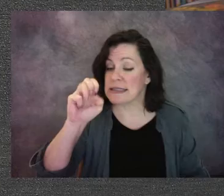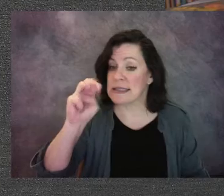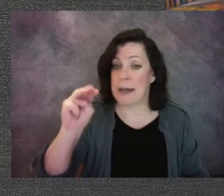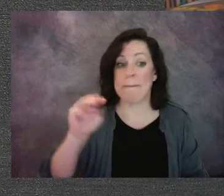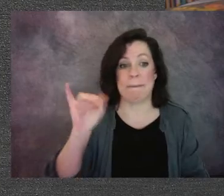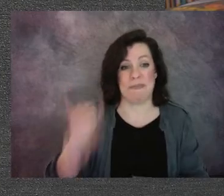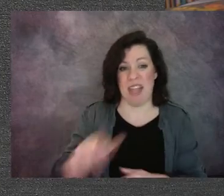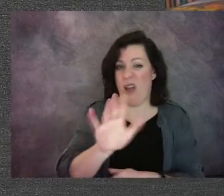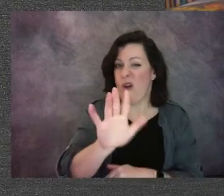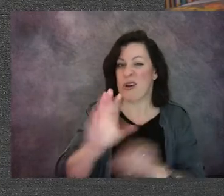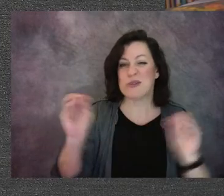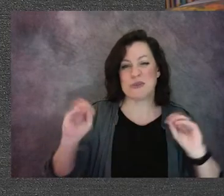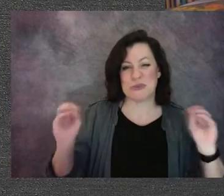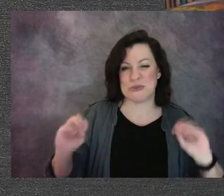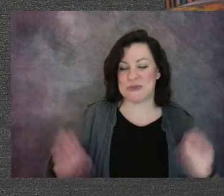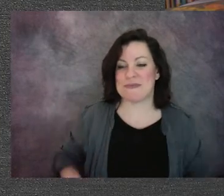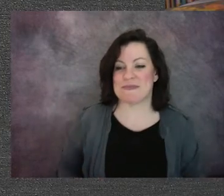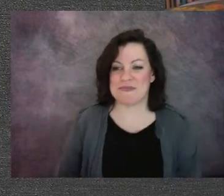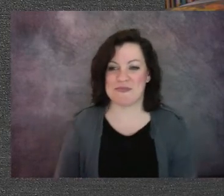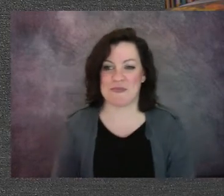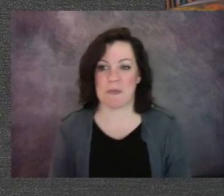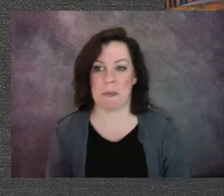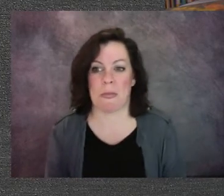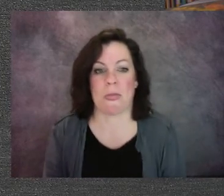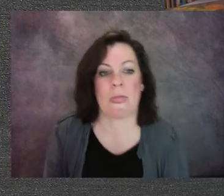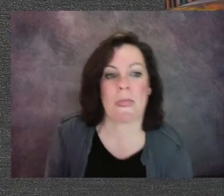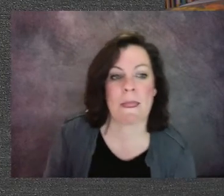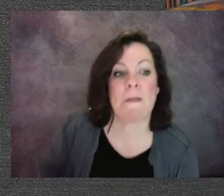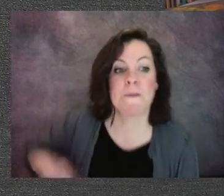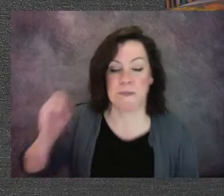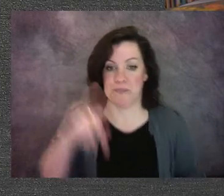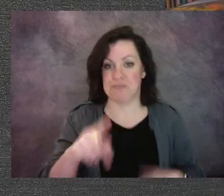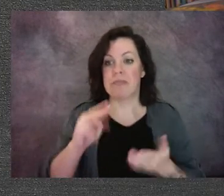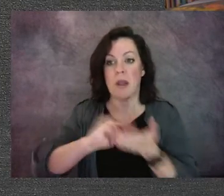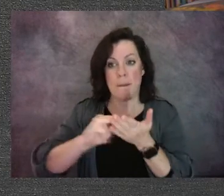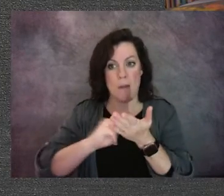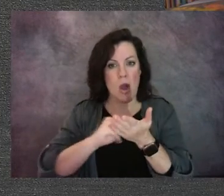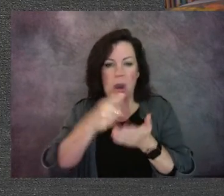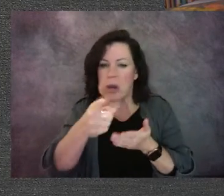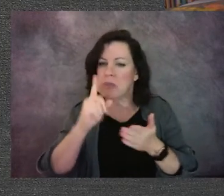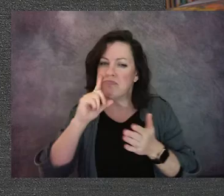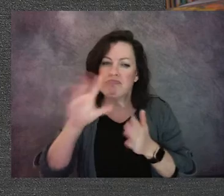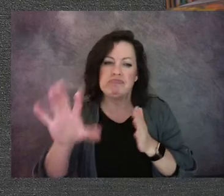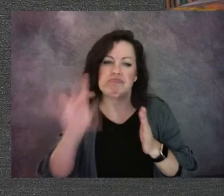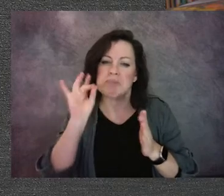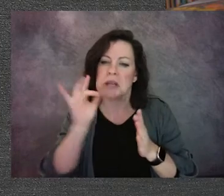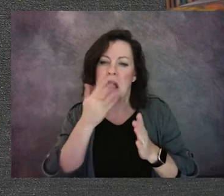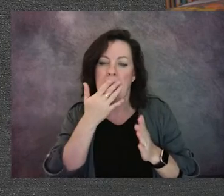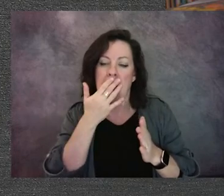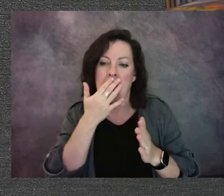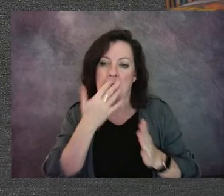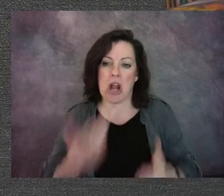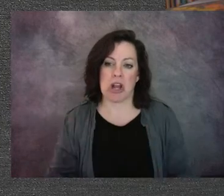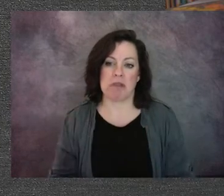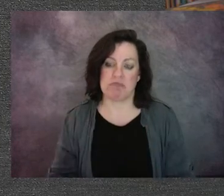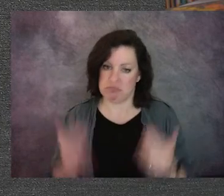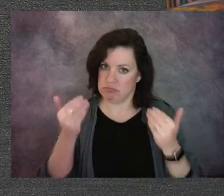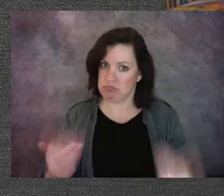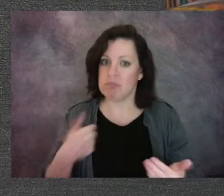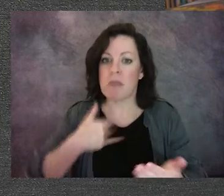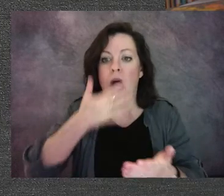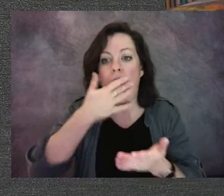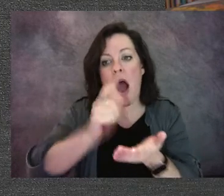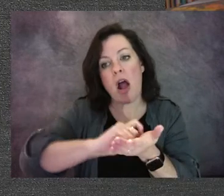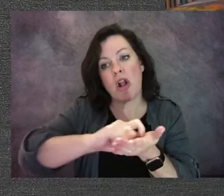big long stem. That's your favorite leaf? Mm-hmm. All right, so I'm gonna open my marker. You pick a marker that you would like. And I'm going